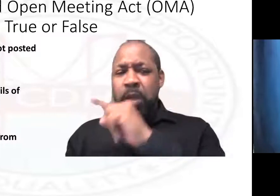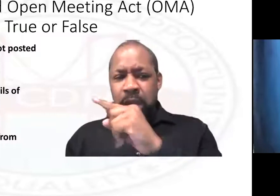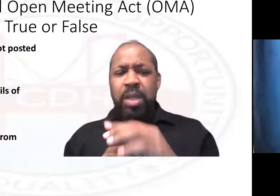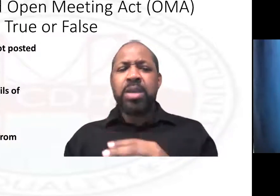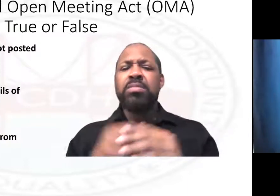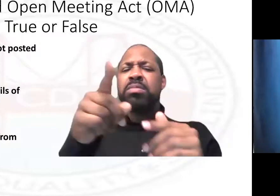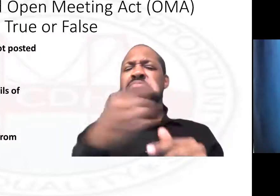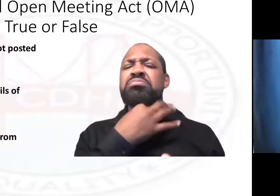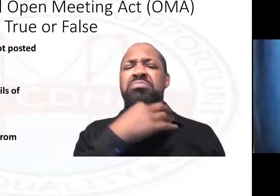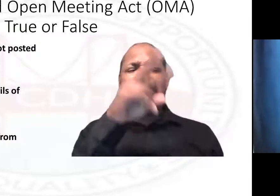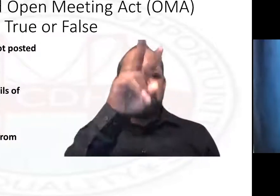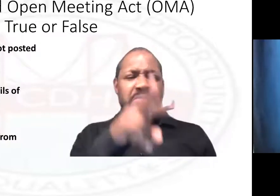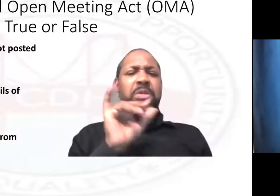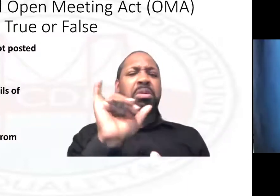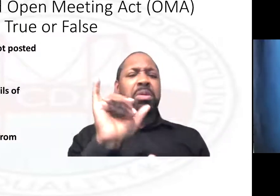So